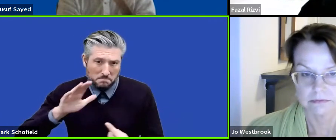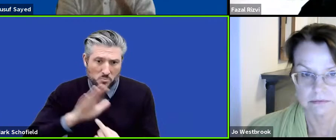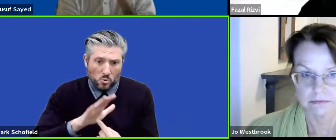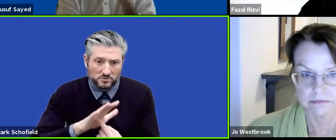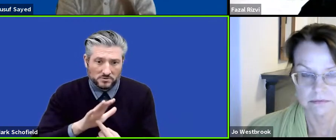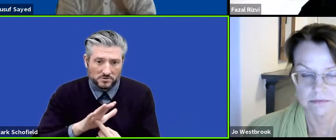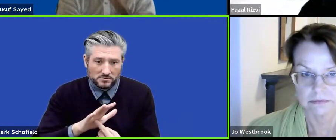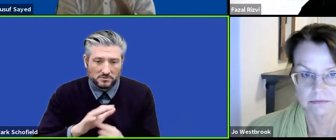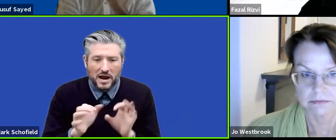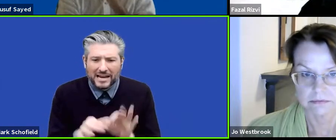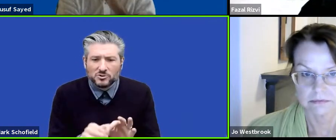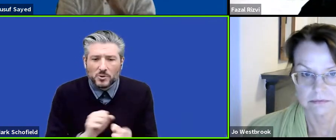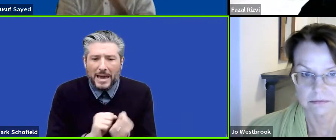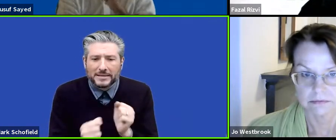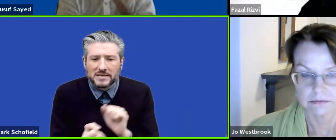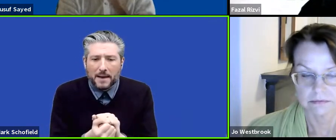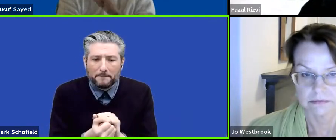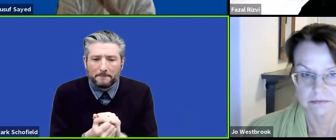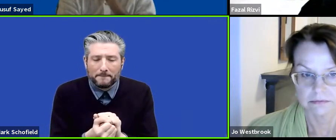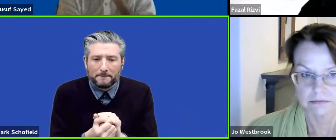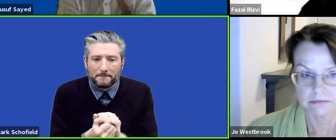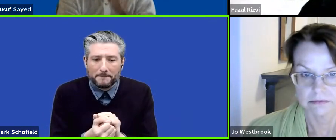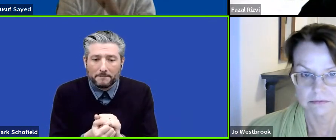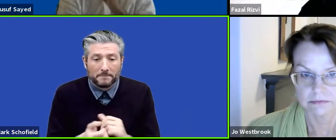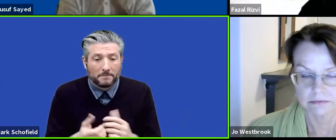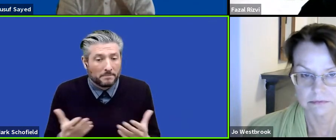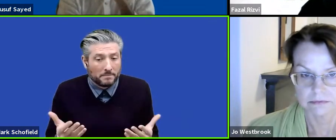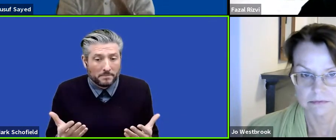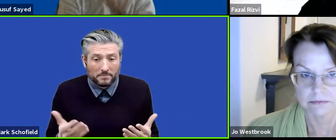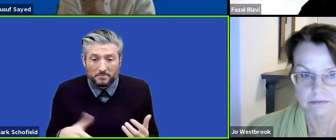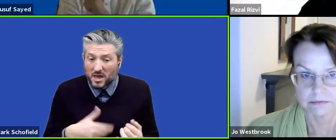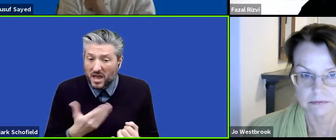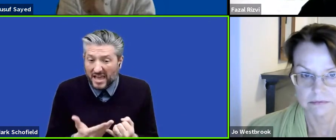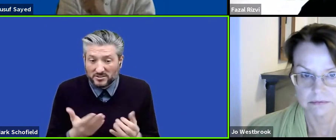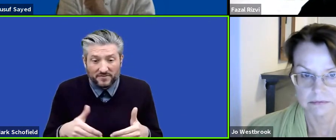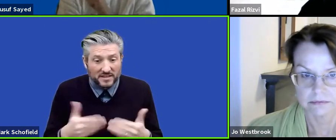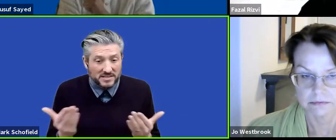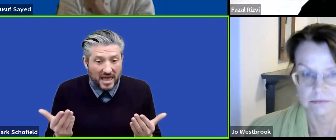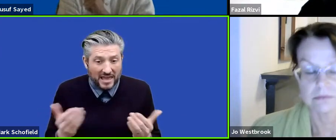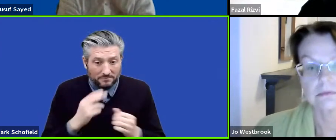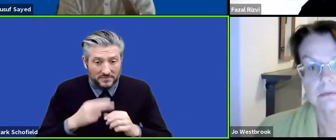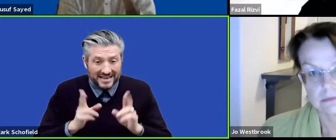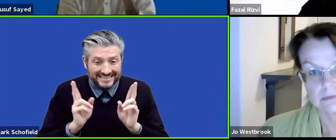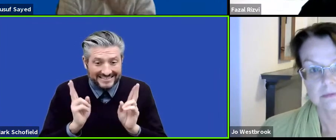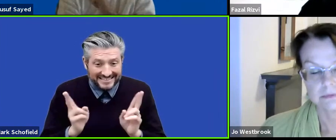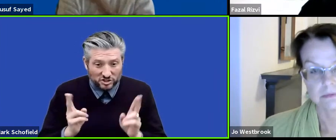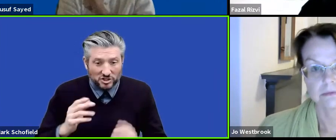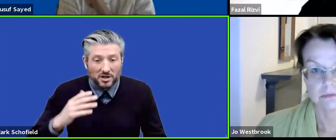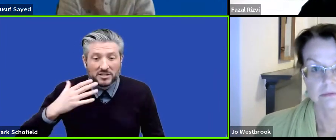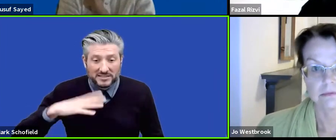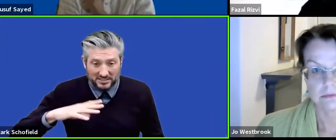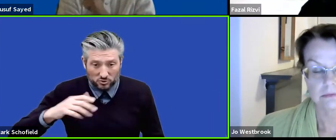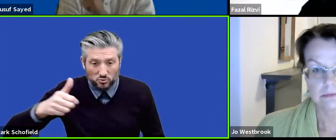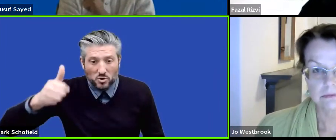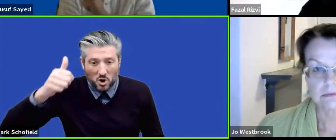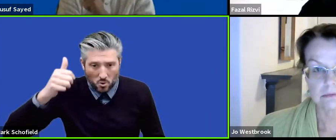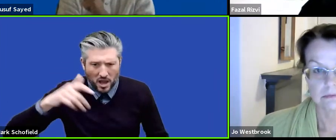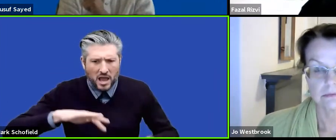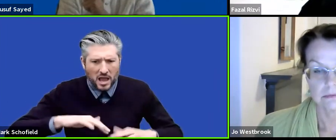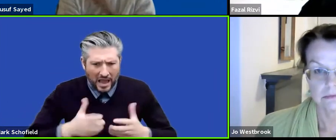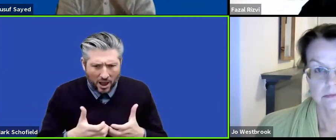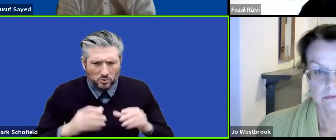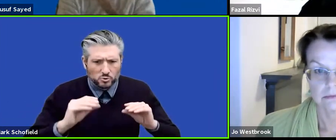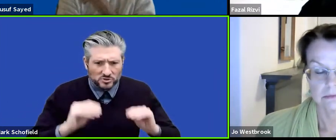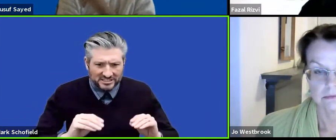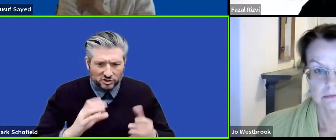that ultimately it's up to teachers to decide what to trim, how to cover the curriculum, and not centralized